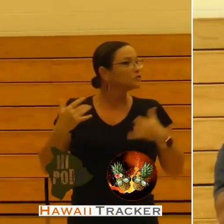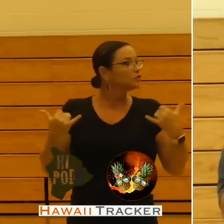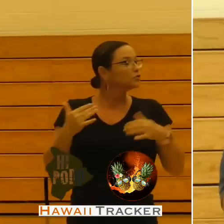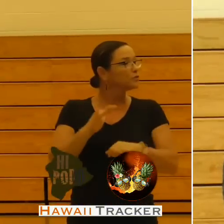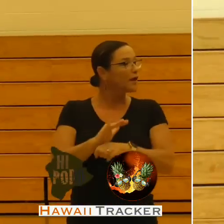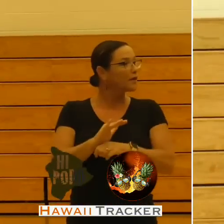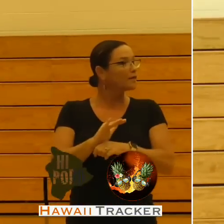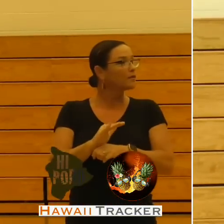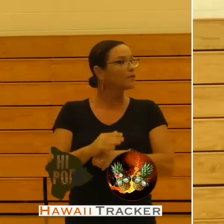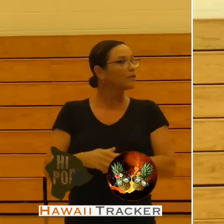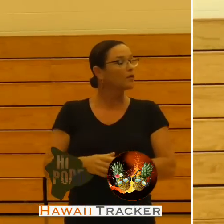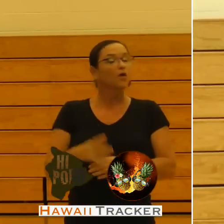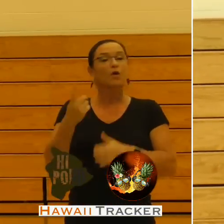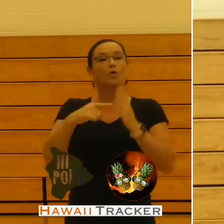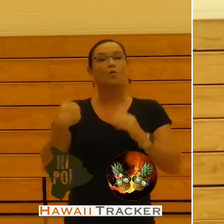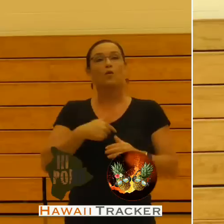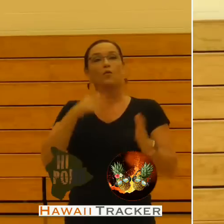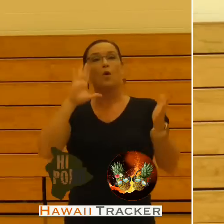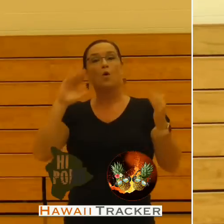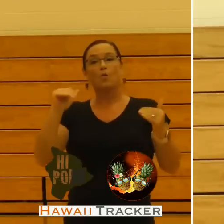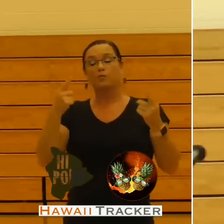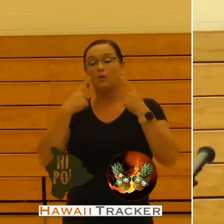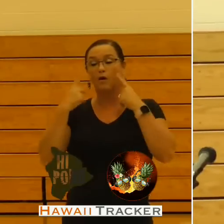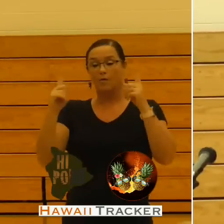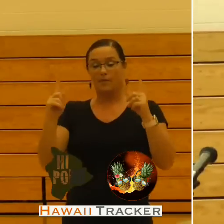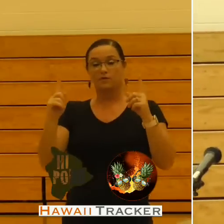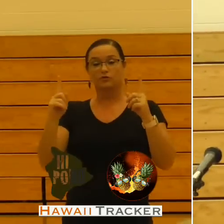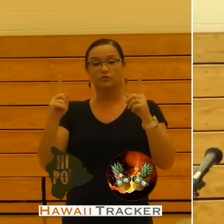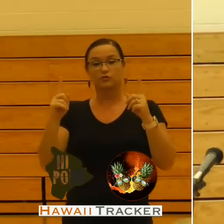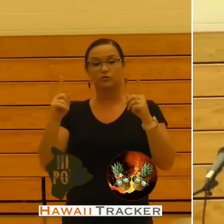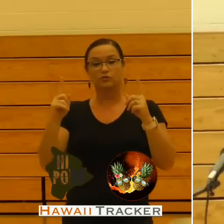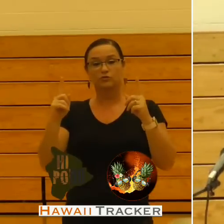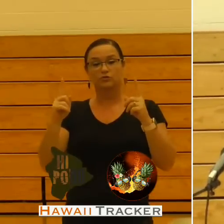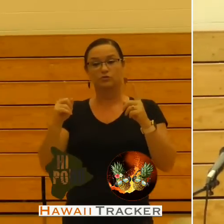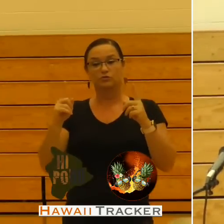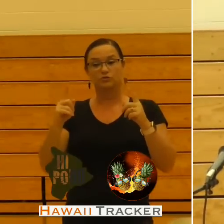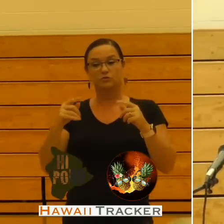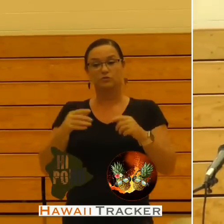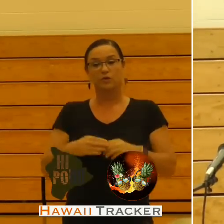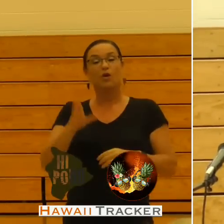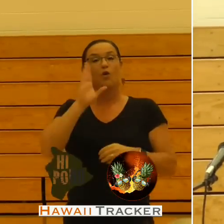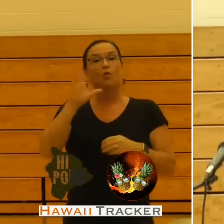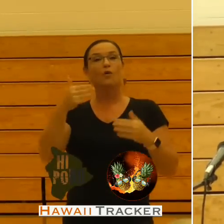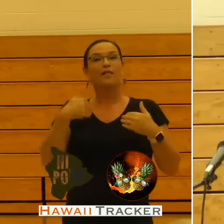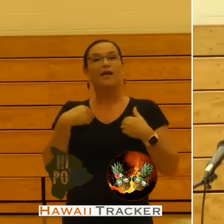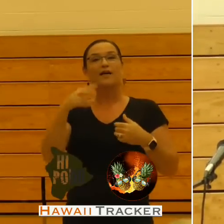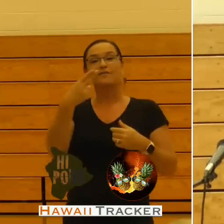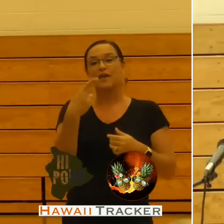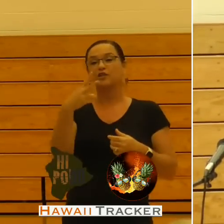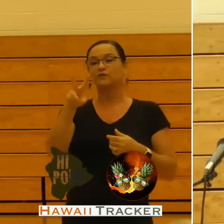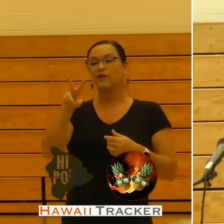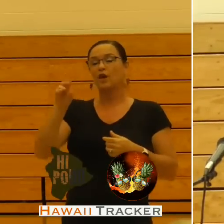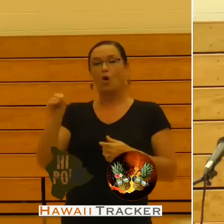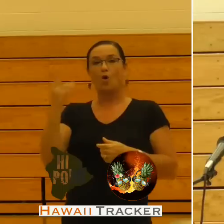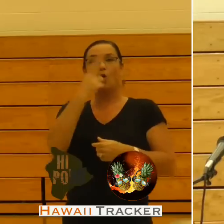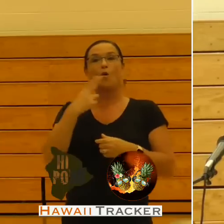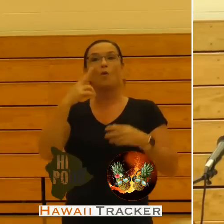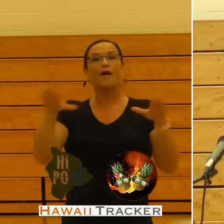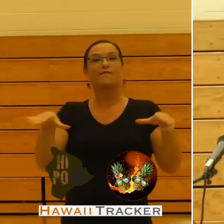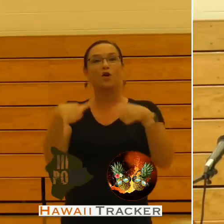tonight, what we hope to accomplish is we'll have HVO, Hawaiian Volcano